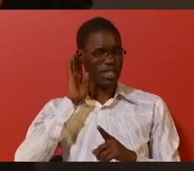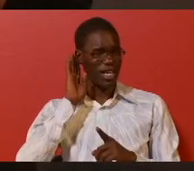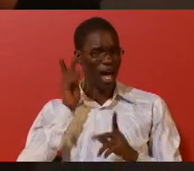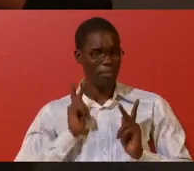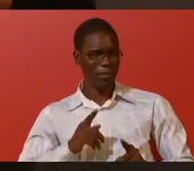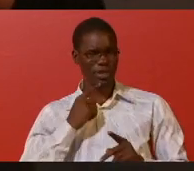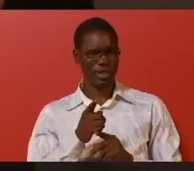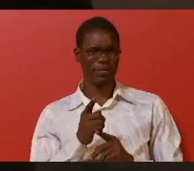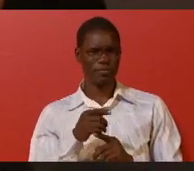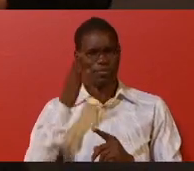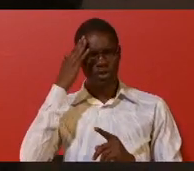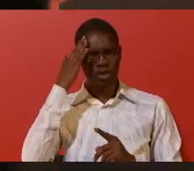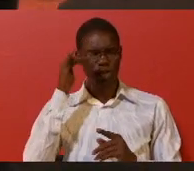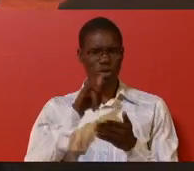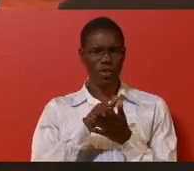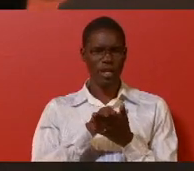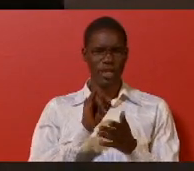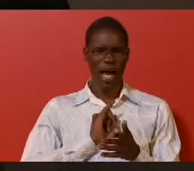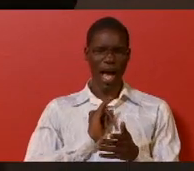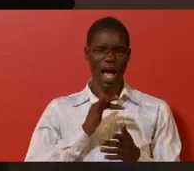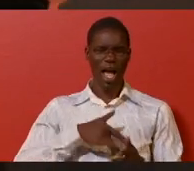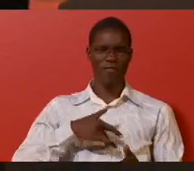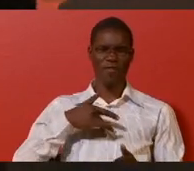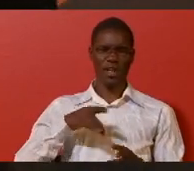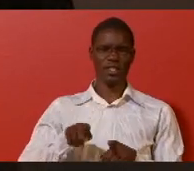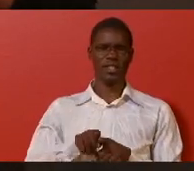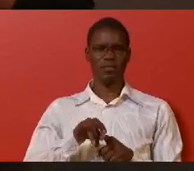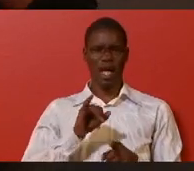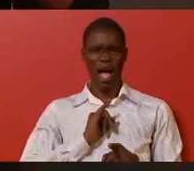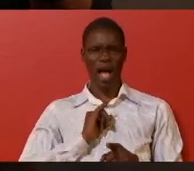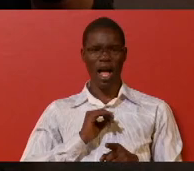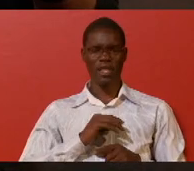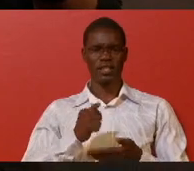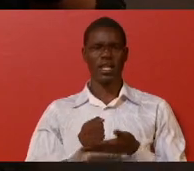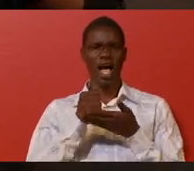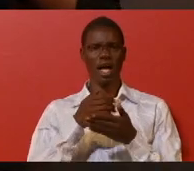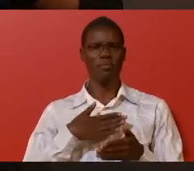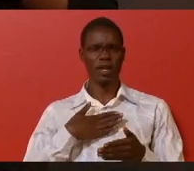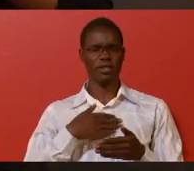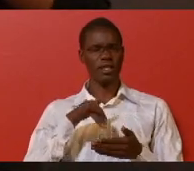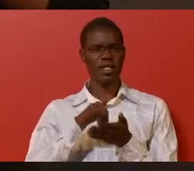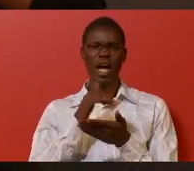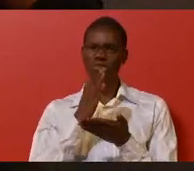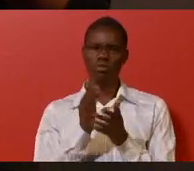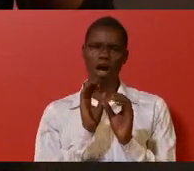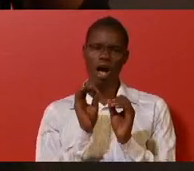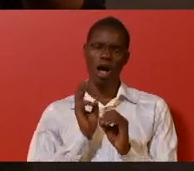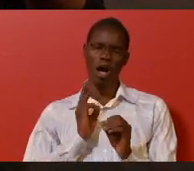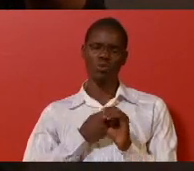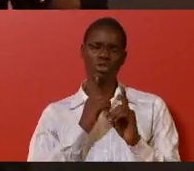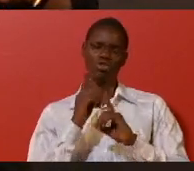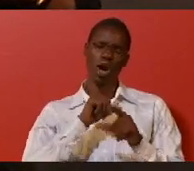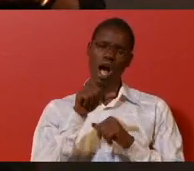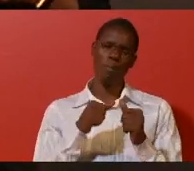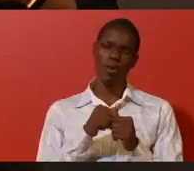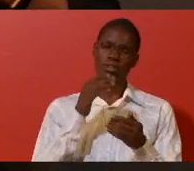that... you know, I just fell for it. You know, I couldn't help myself. That's absolutely not true. And we know that because we spoke about the